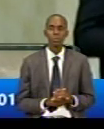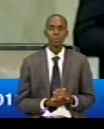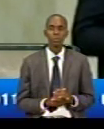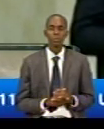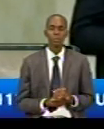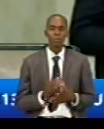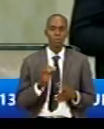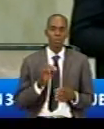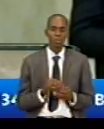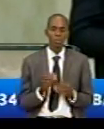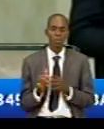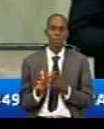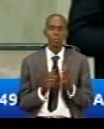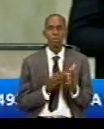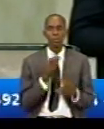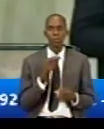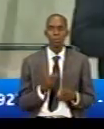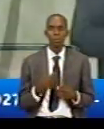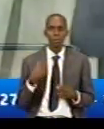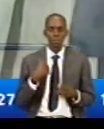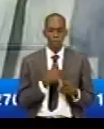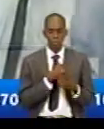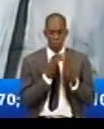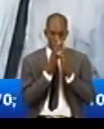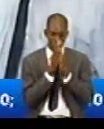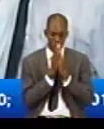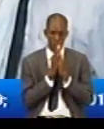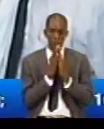In Jesus' name we pray.